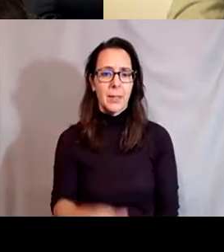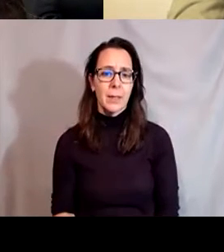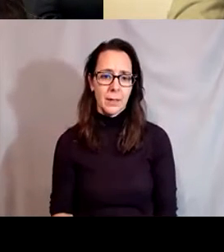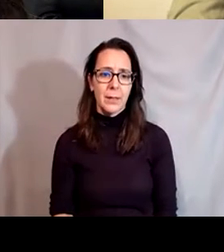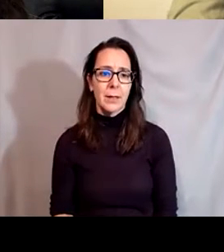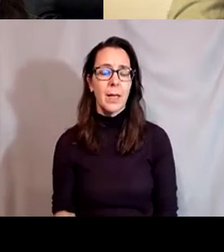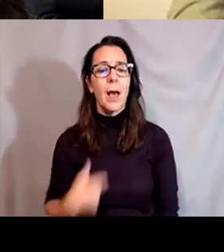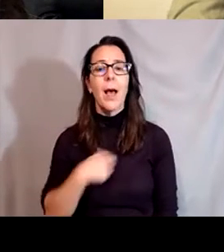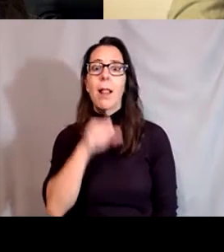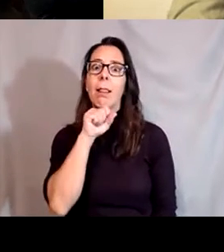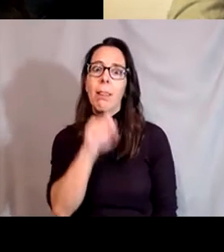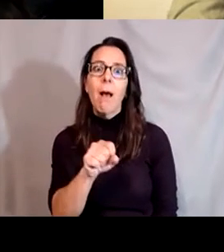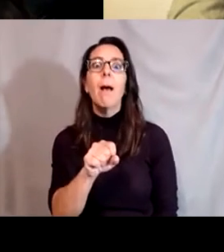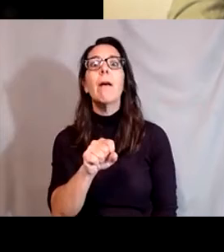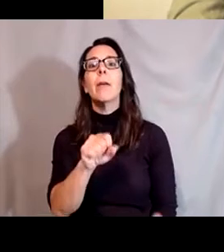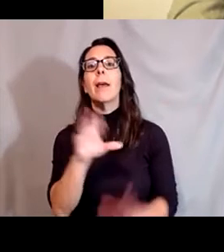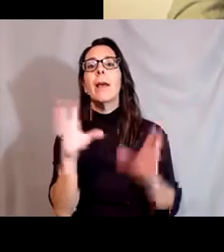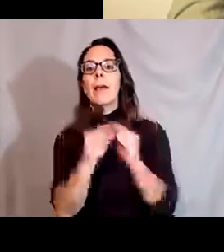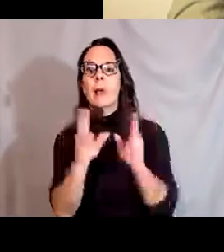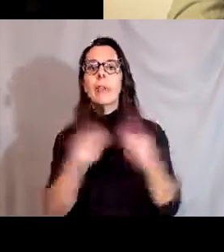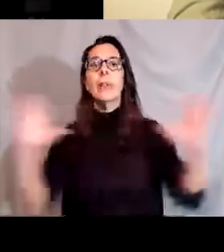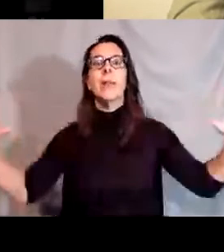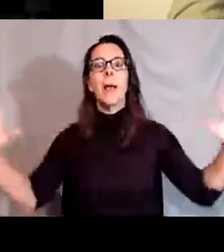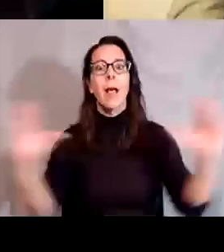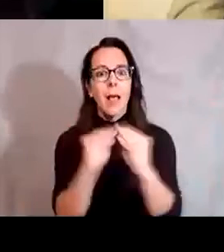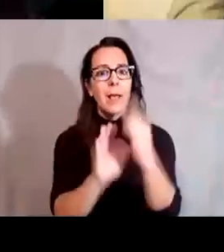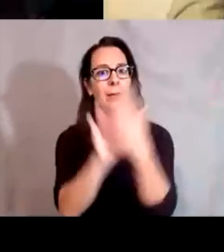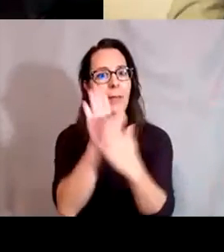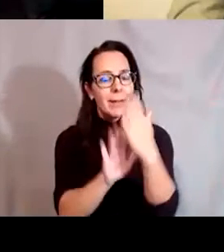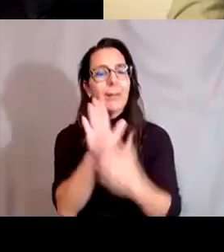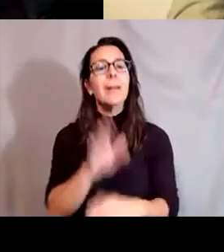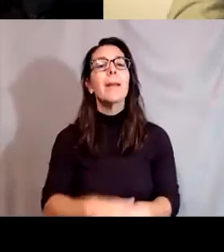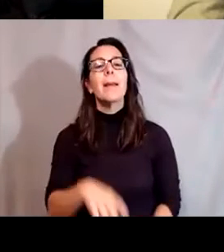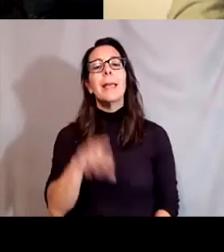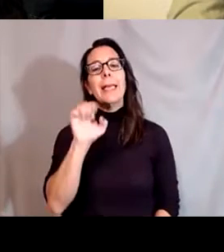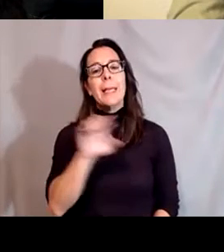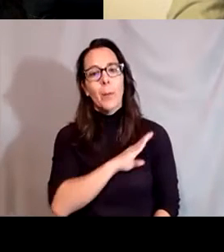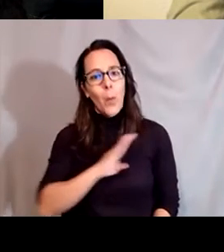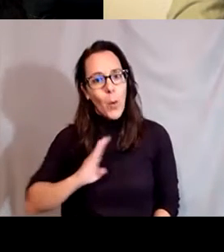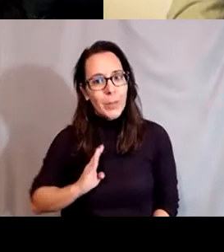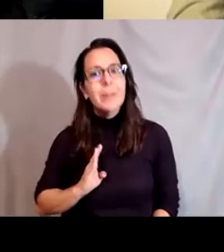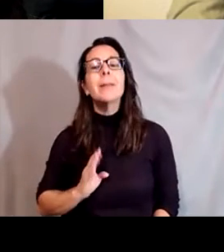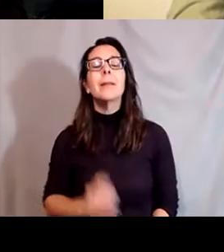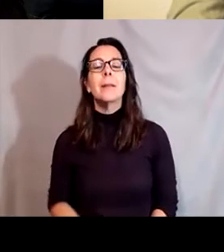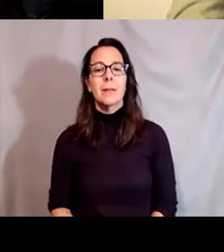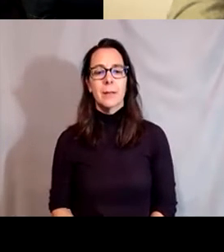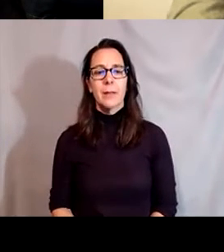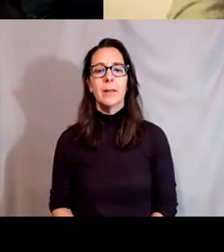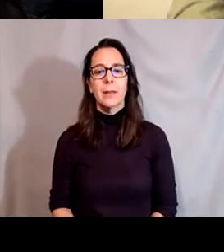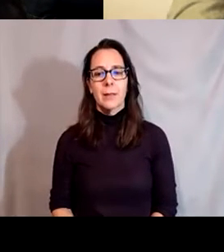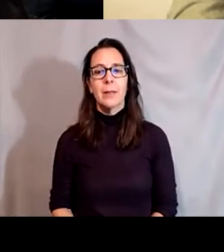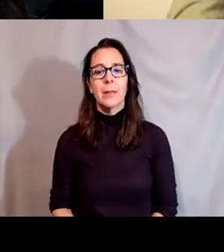love in-person conventions and e-boards. But to get more people, disabled people